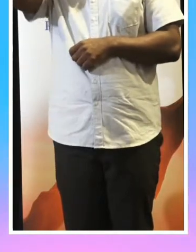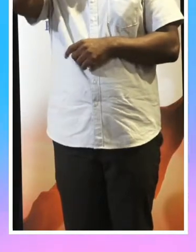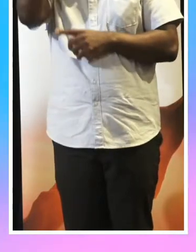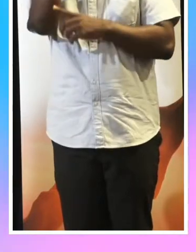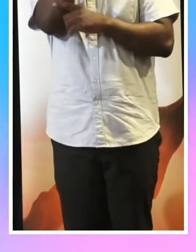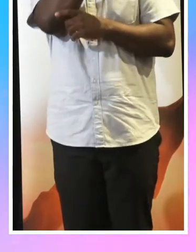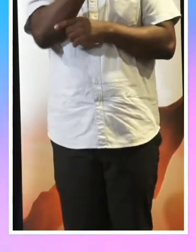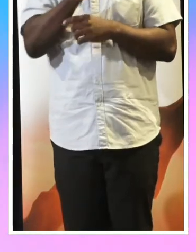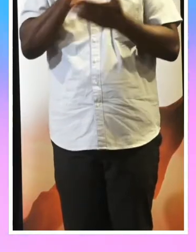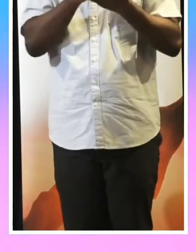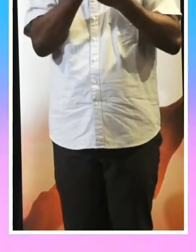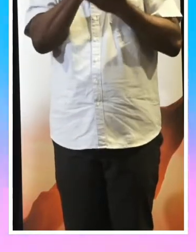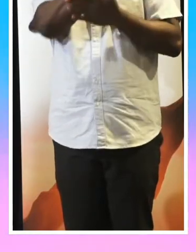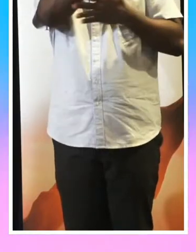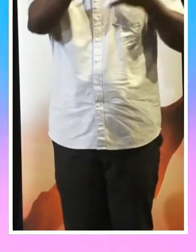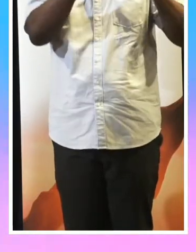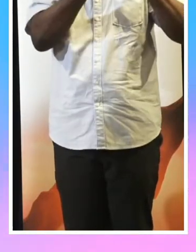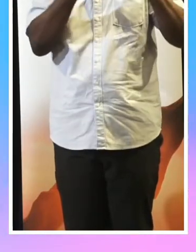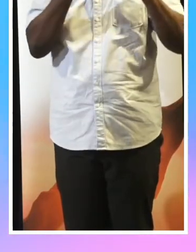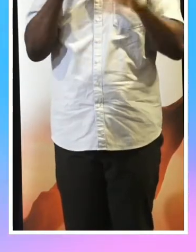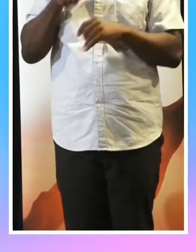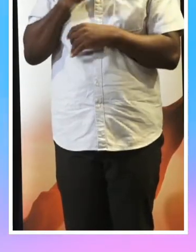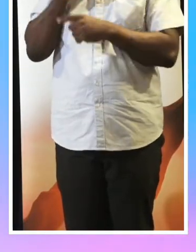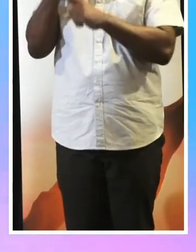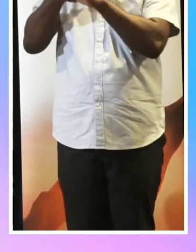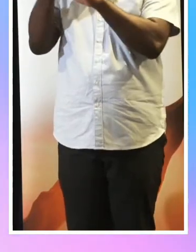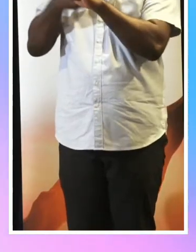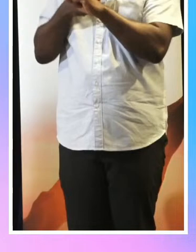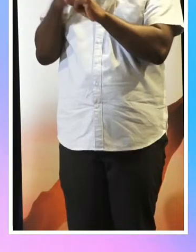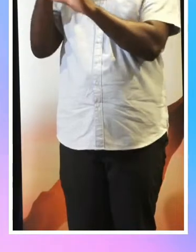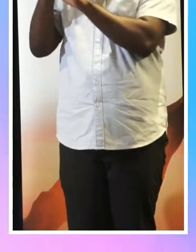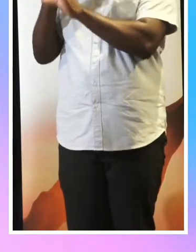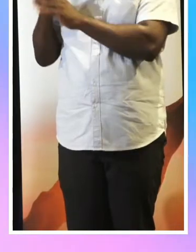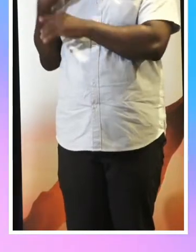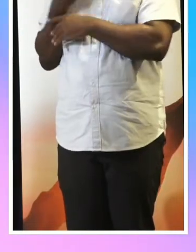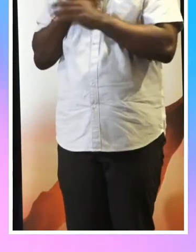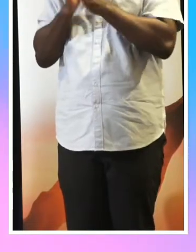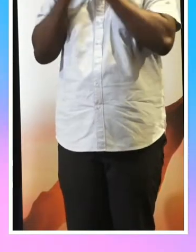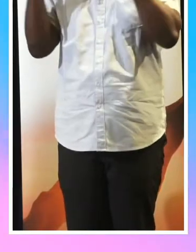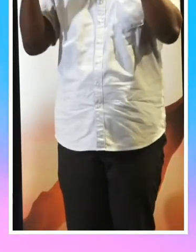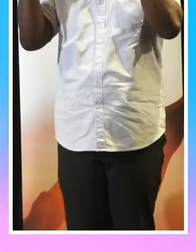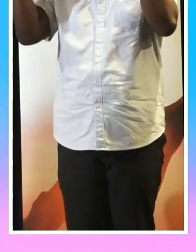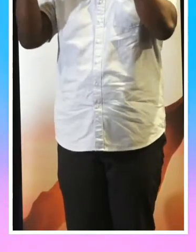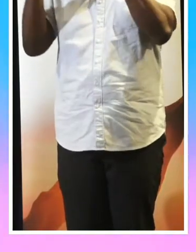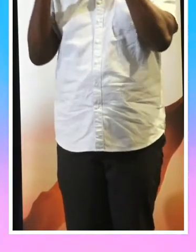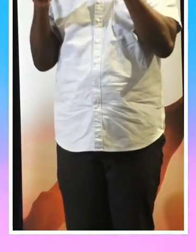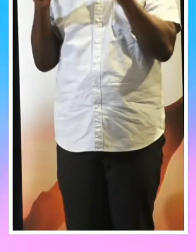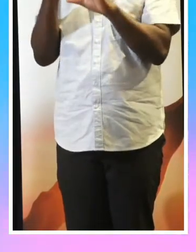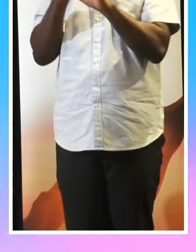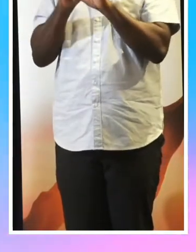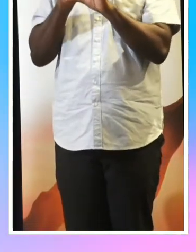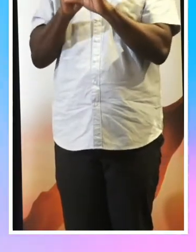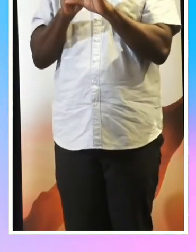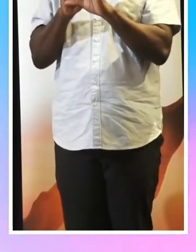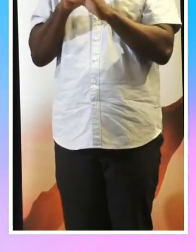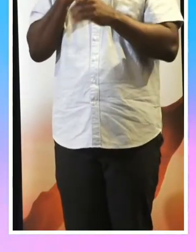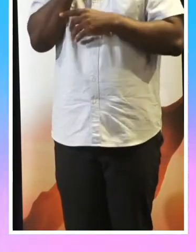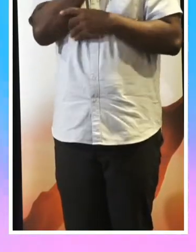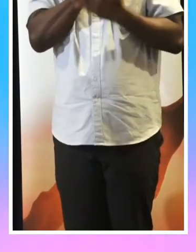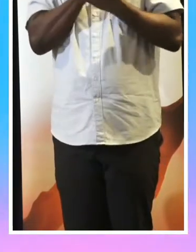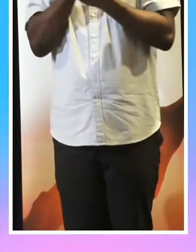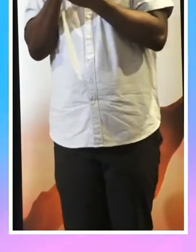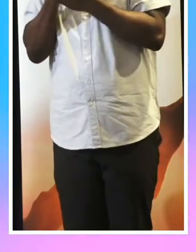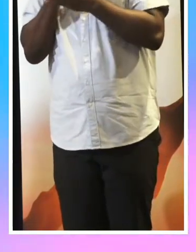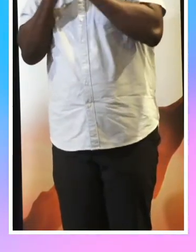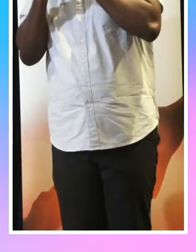this is the month of the disabled, and we're celebrating persons with disabilities. Father, as he will share, I pray, God, that lives will be